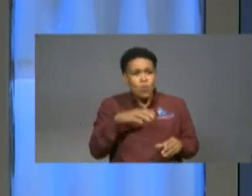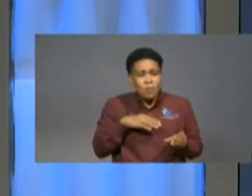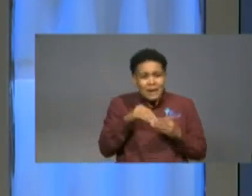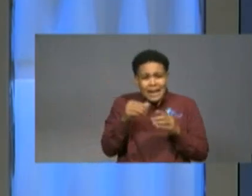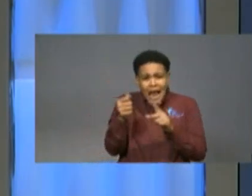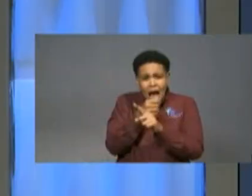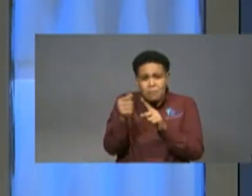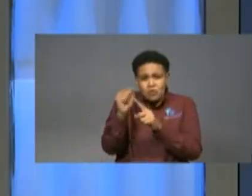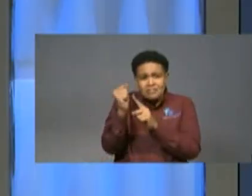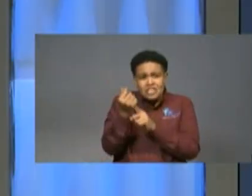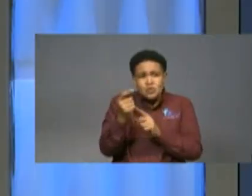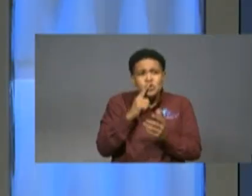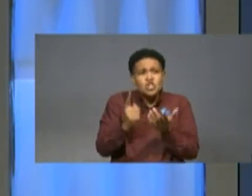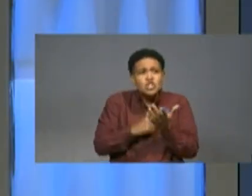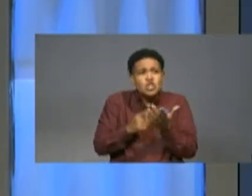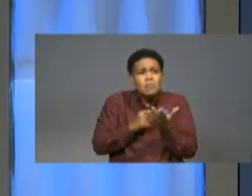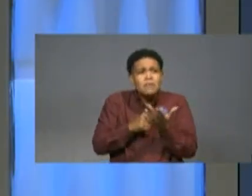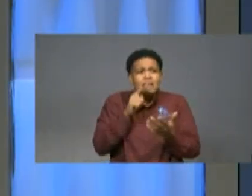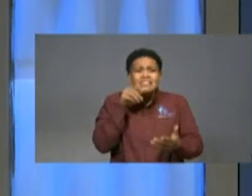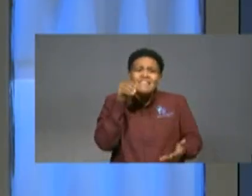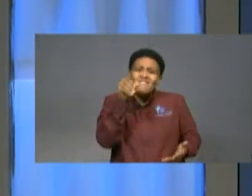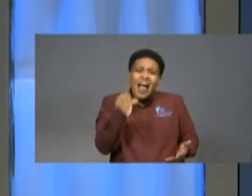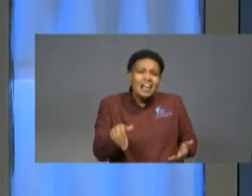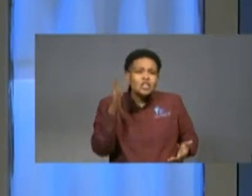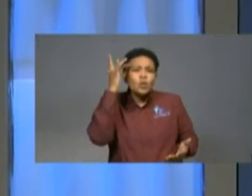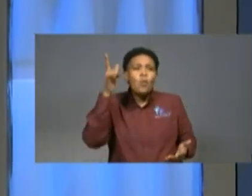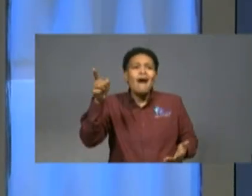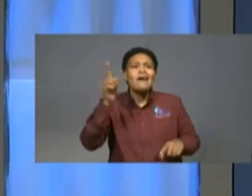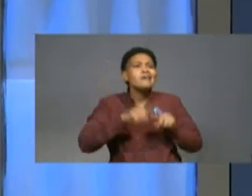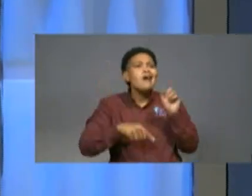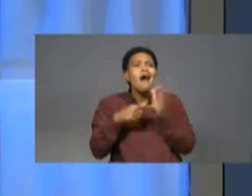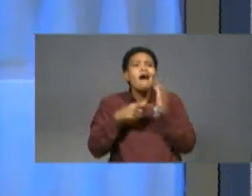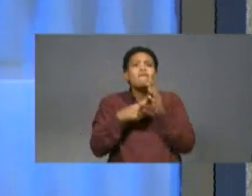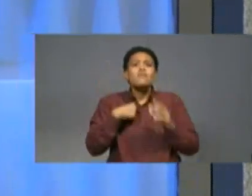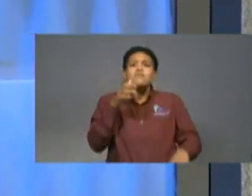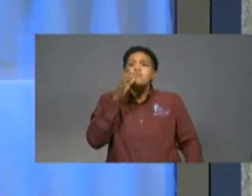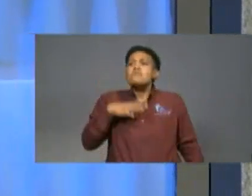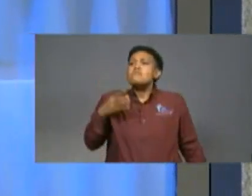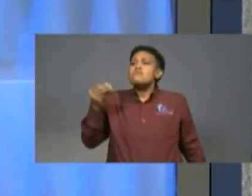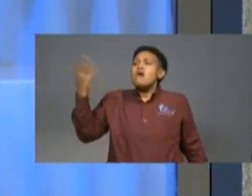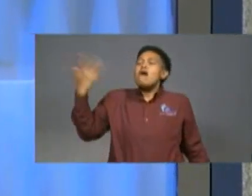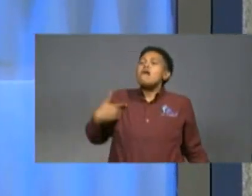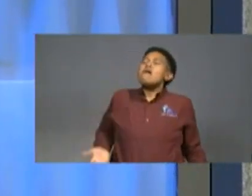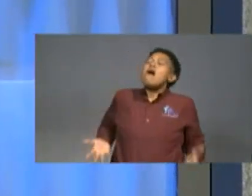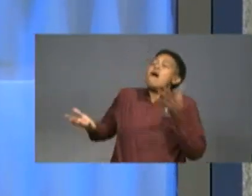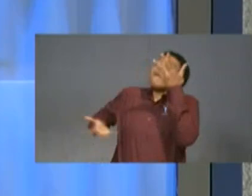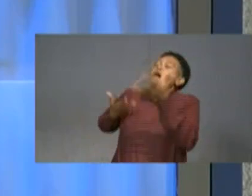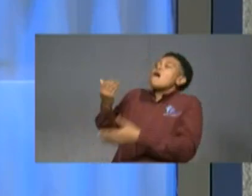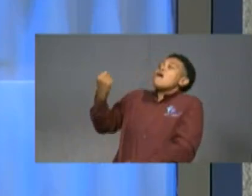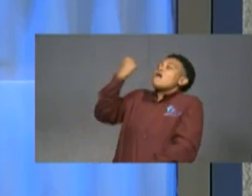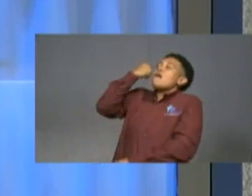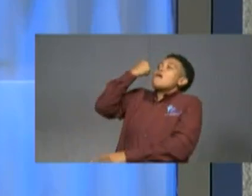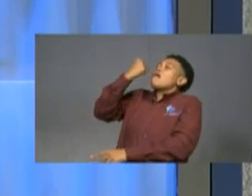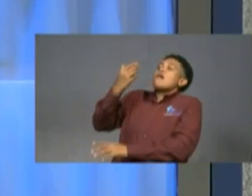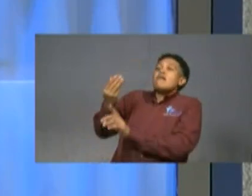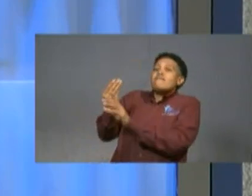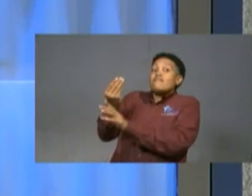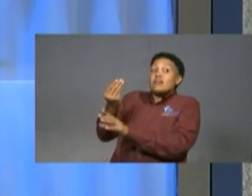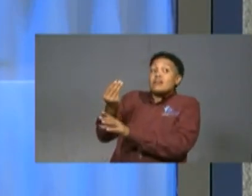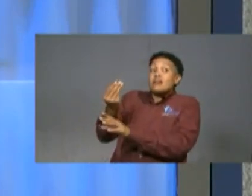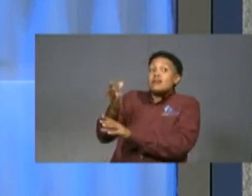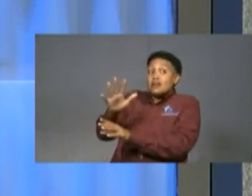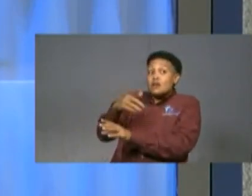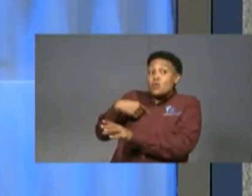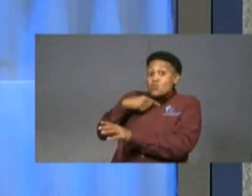situation, it sometimes is financial because they can't afford to get out of the home. Our manifesto says we will give women